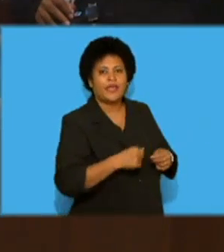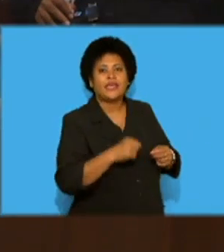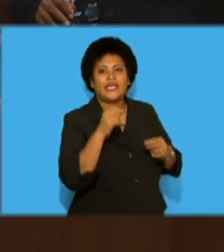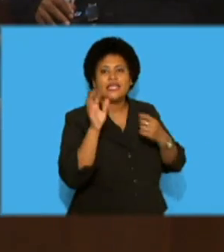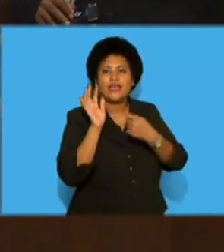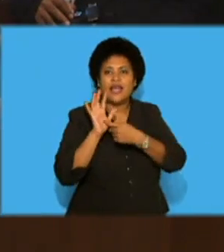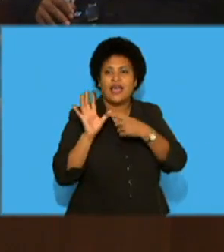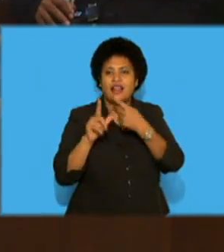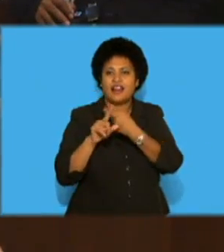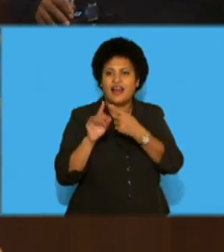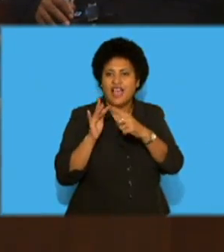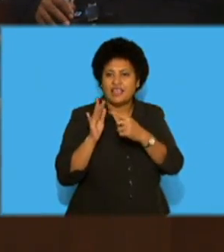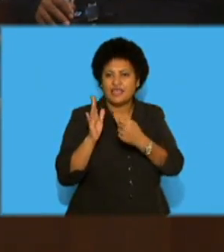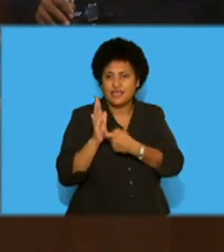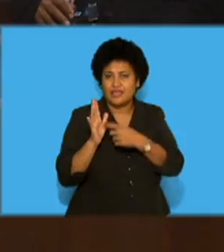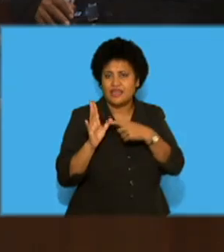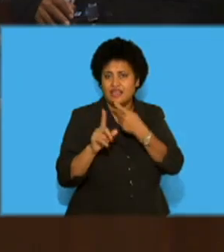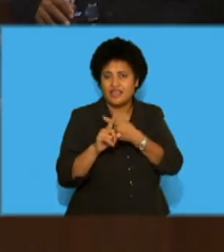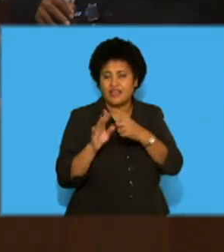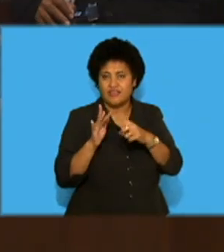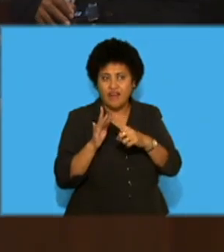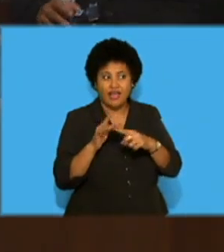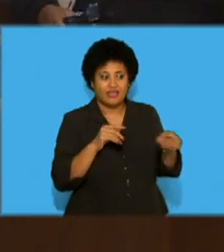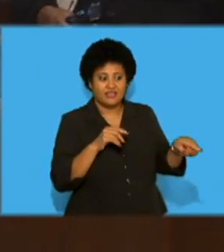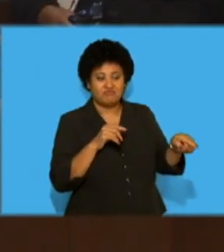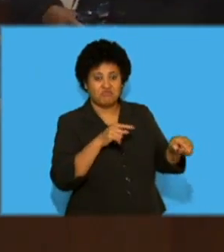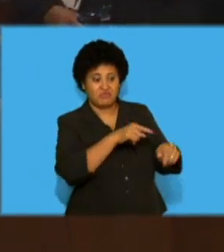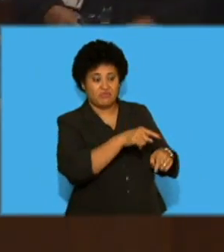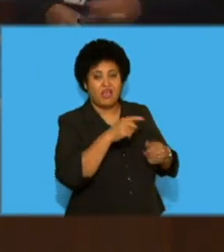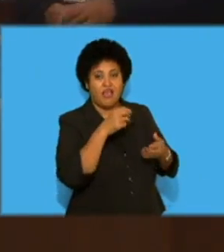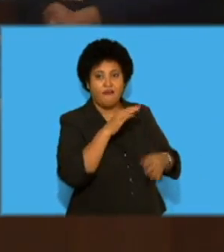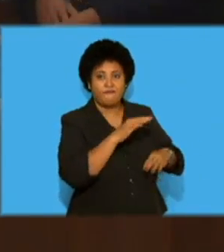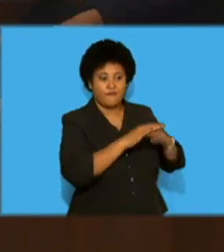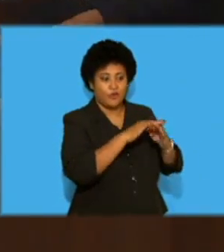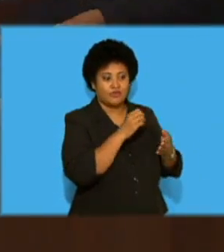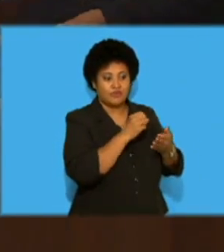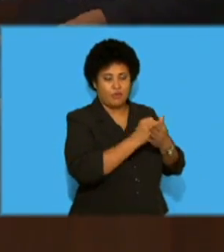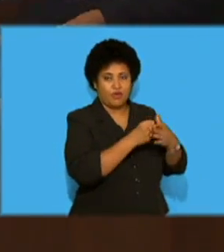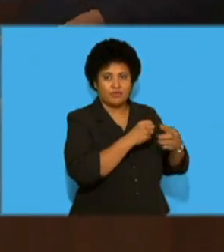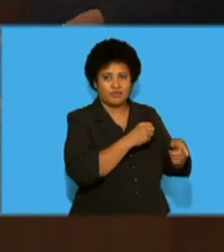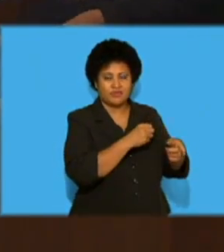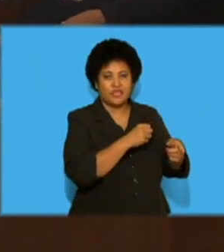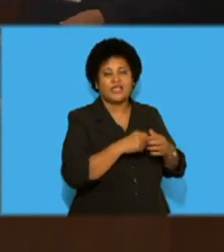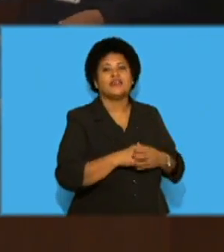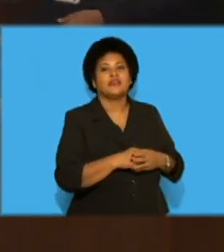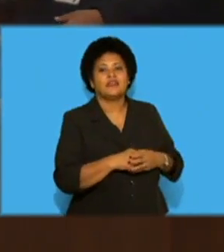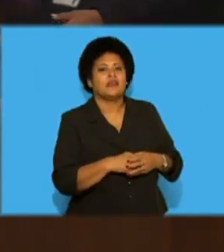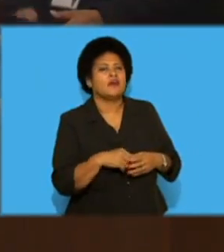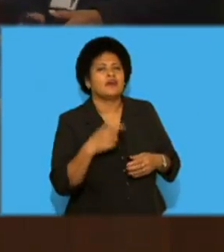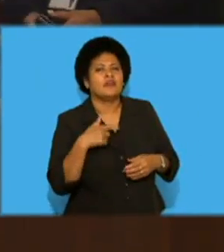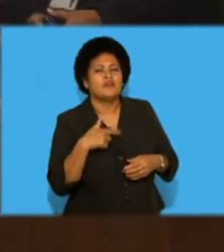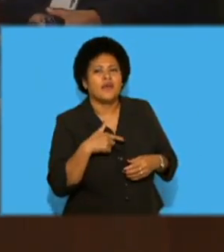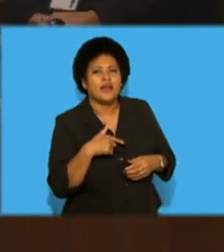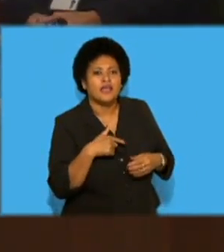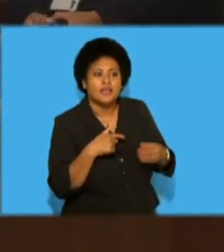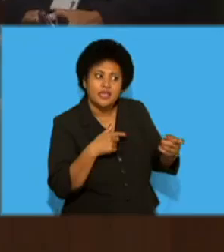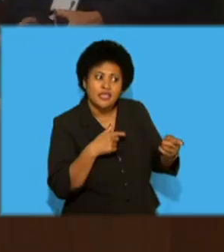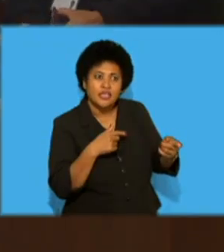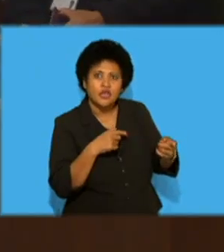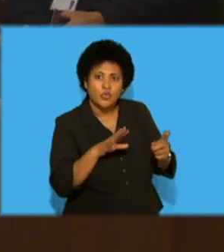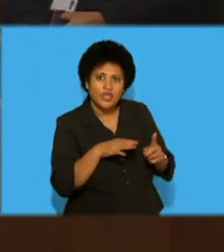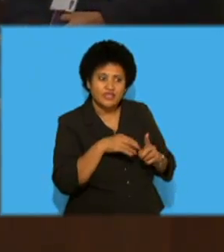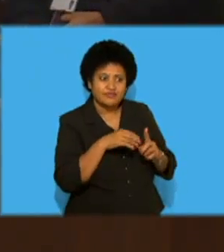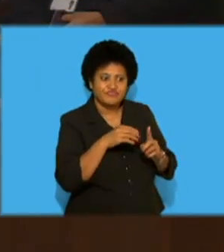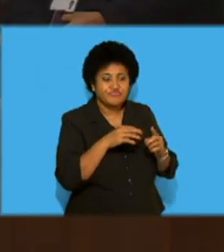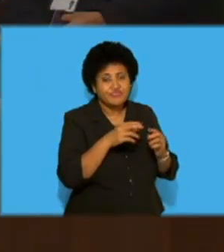card. Penang is his trump card. Why? Are we building, or maybe somebody else from NFP may have